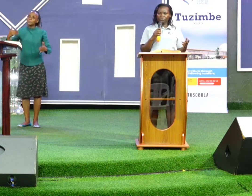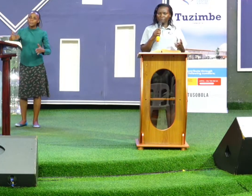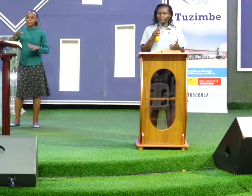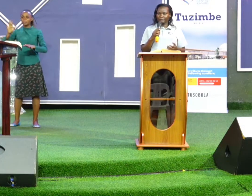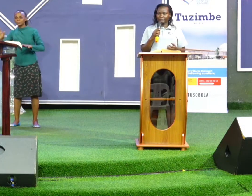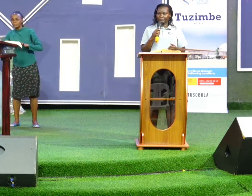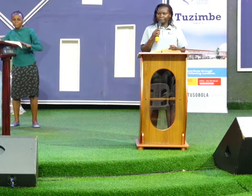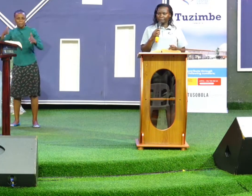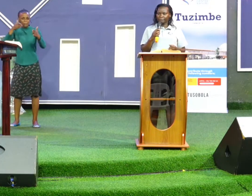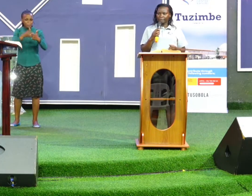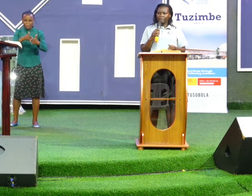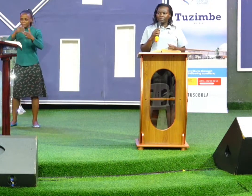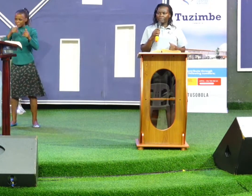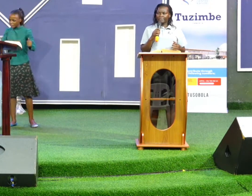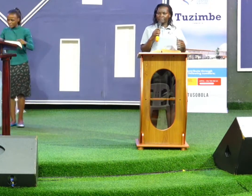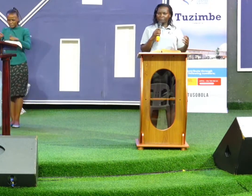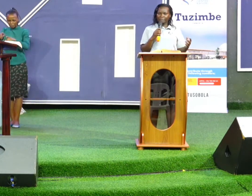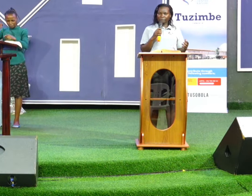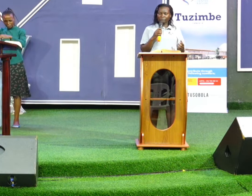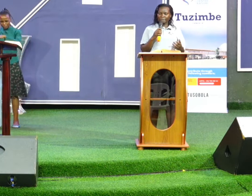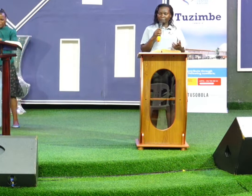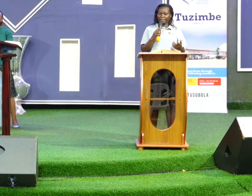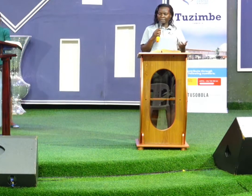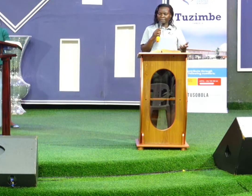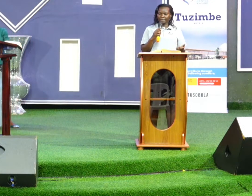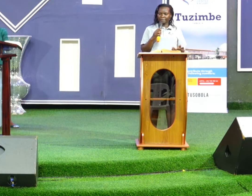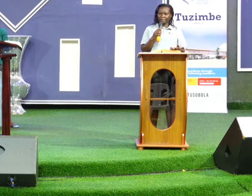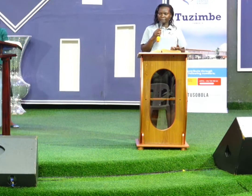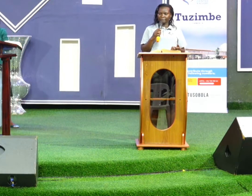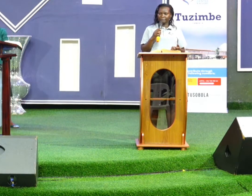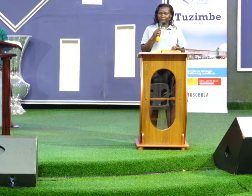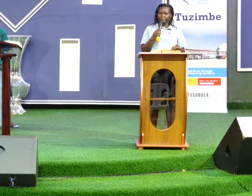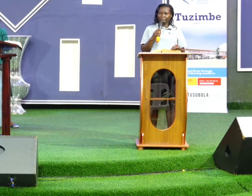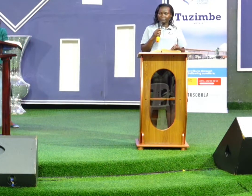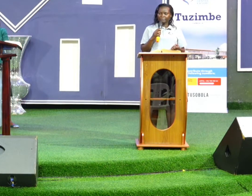been struggling, just as Peter said,